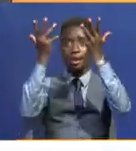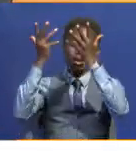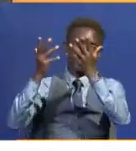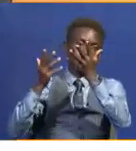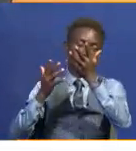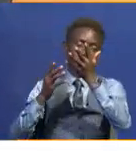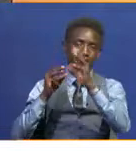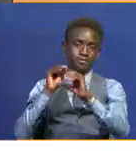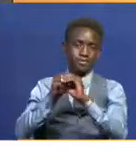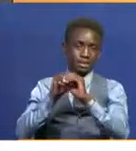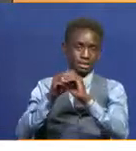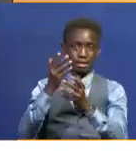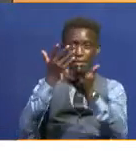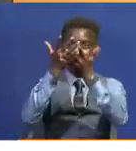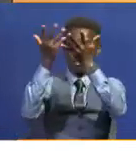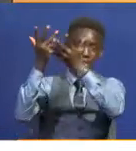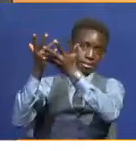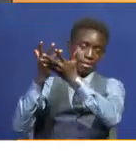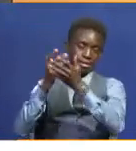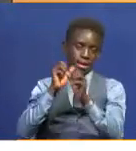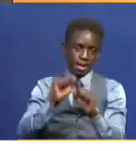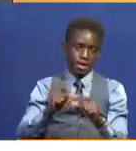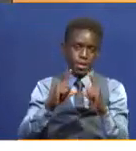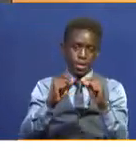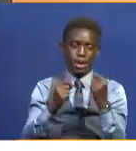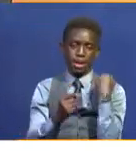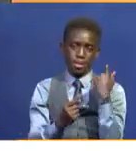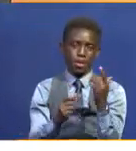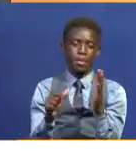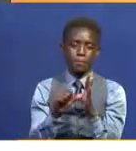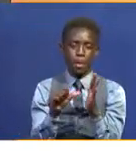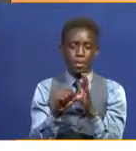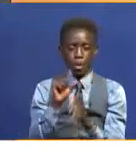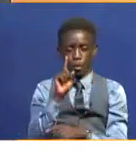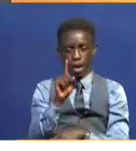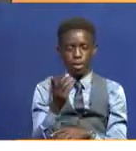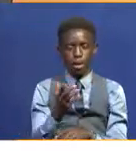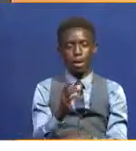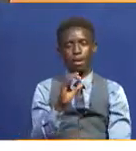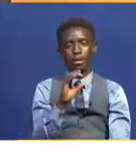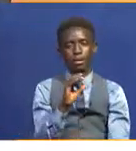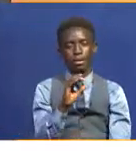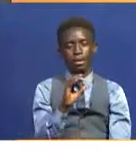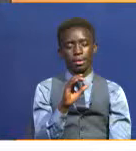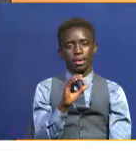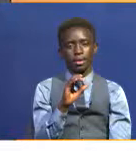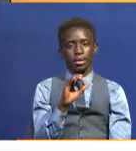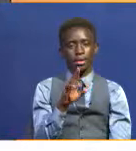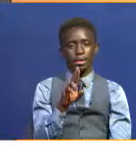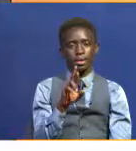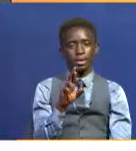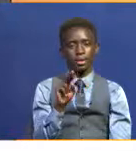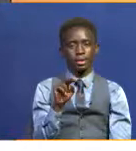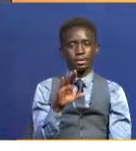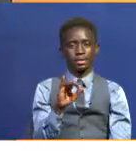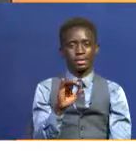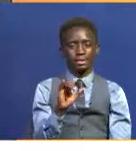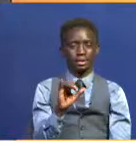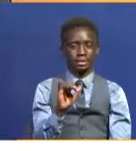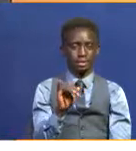is currency. If an investor in dollars comes in, mm-hmm.